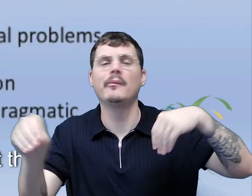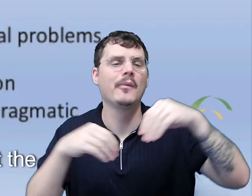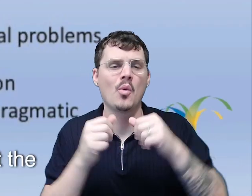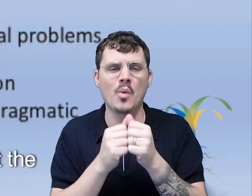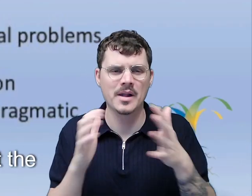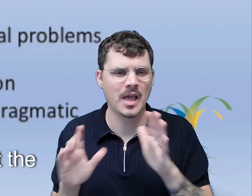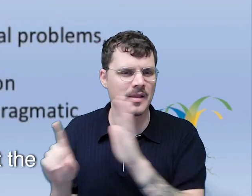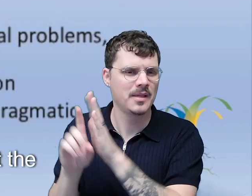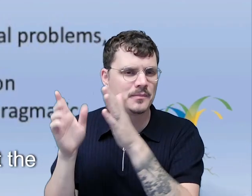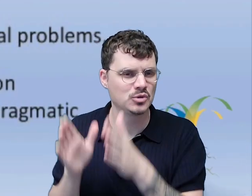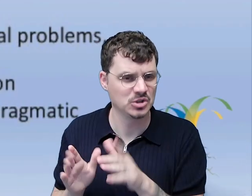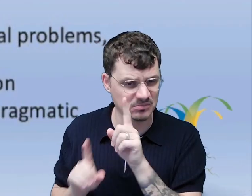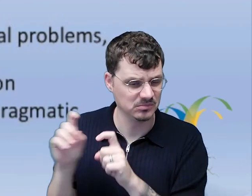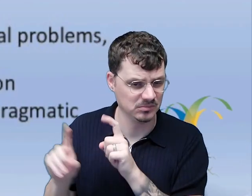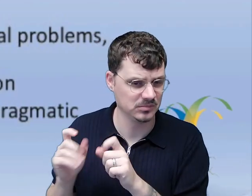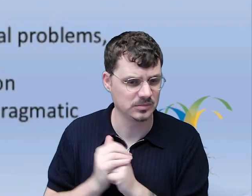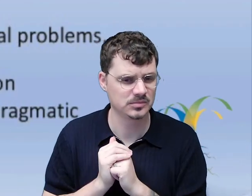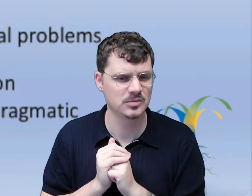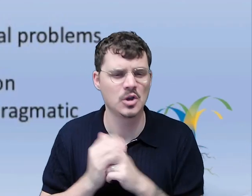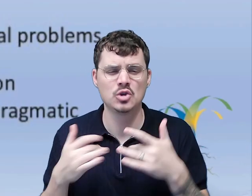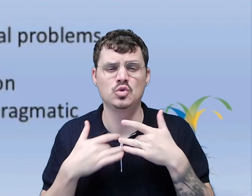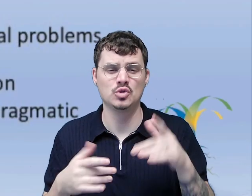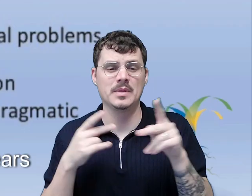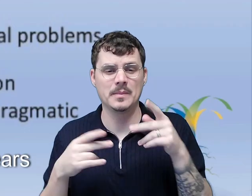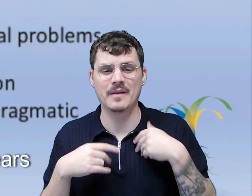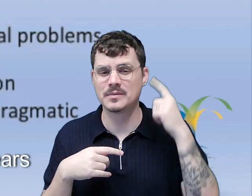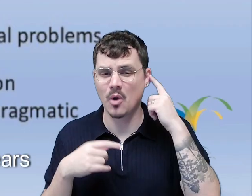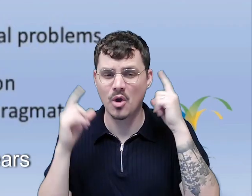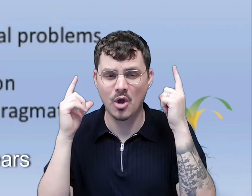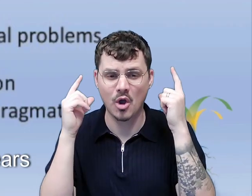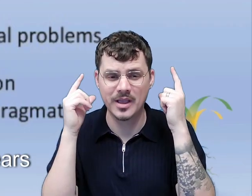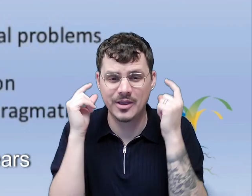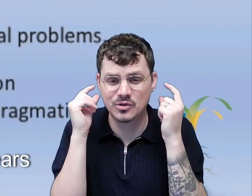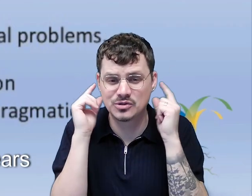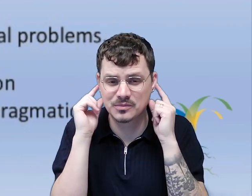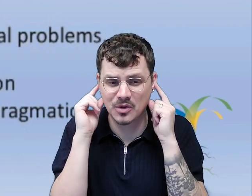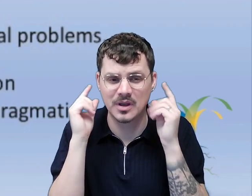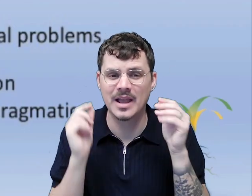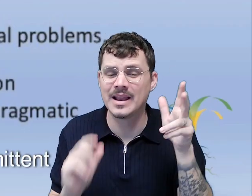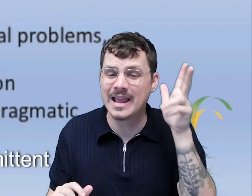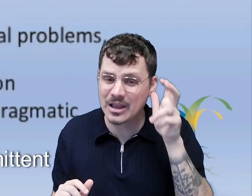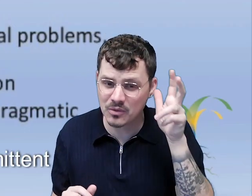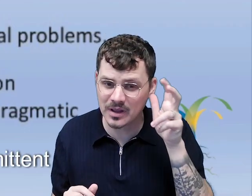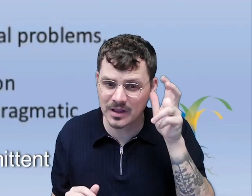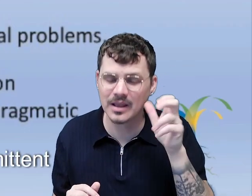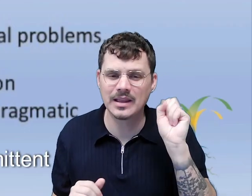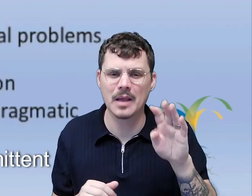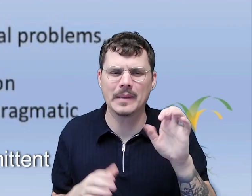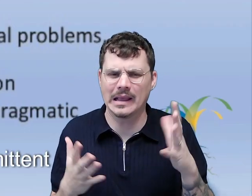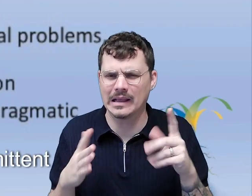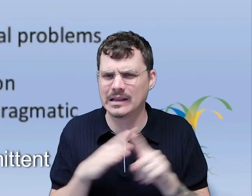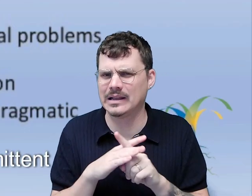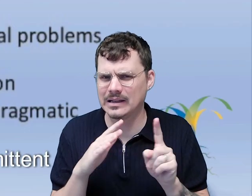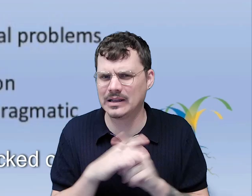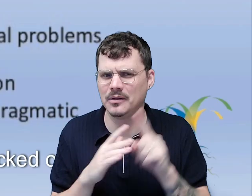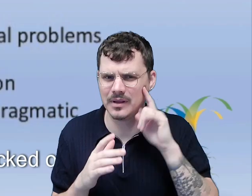and shouldn't be altered without the person's input. Usually people have tiny little ears, and hearing can be kind